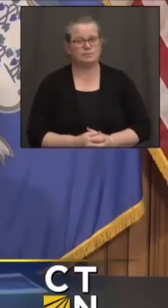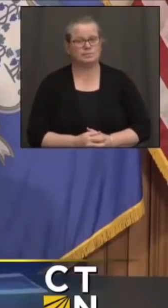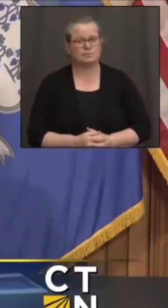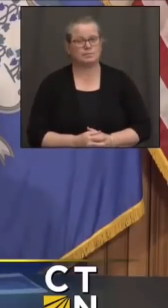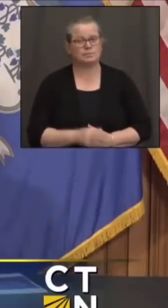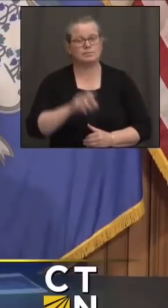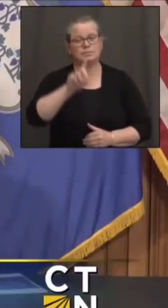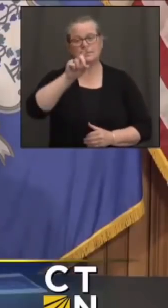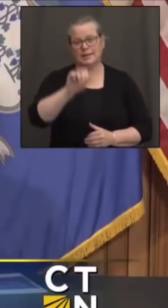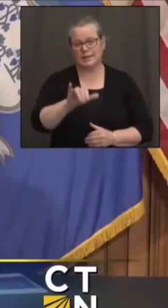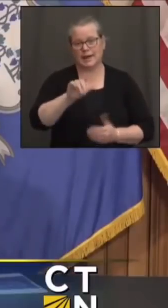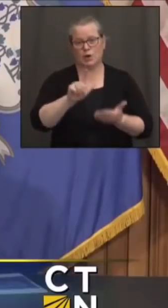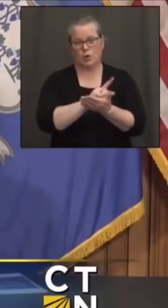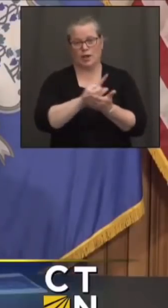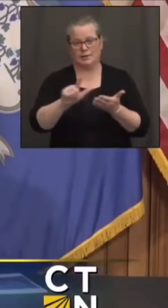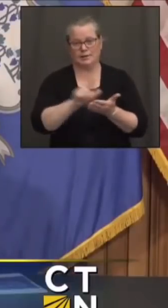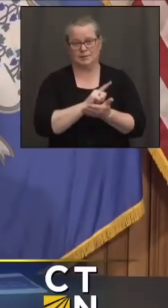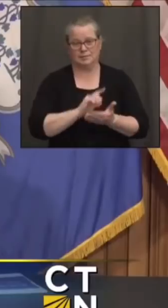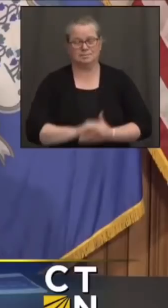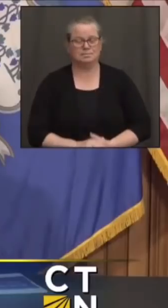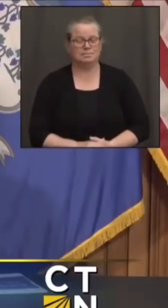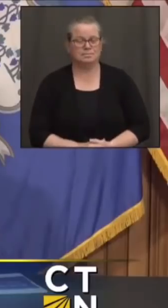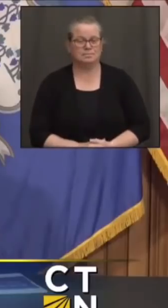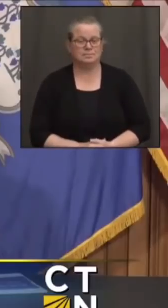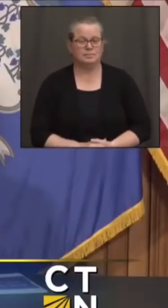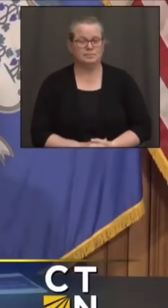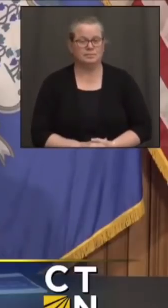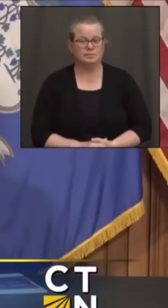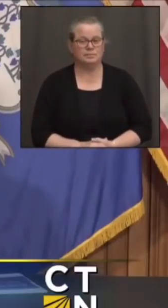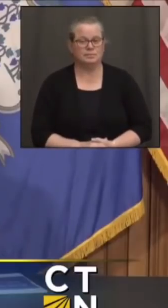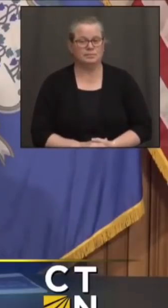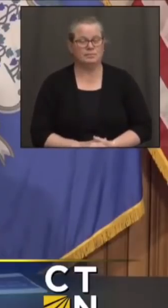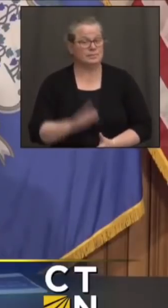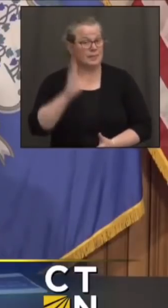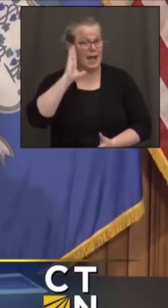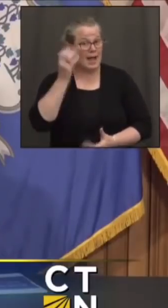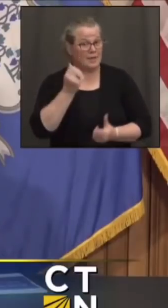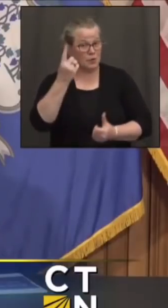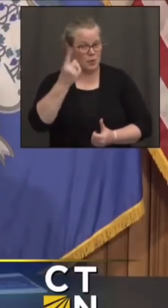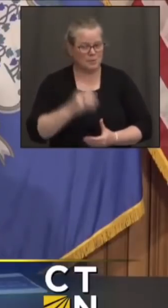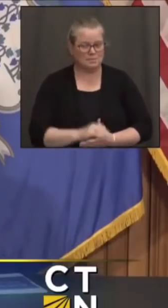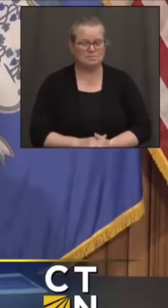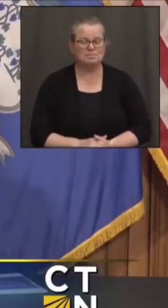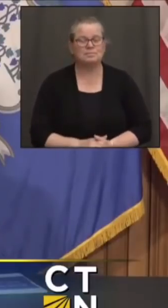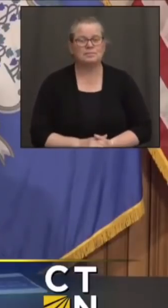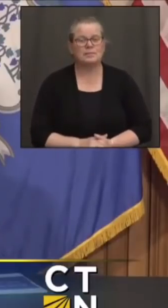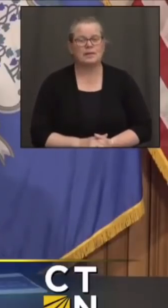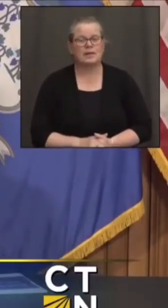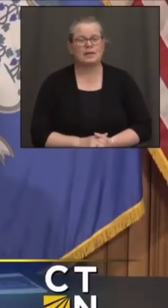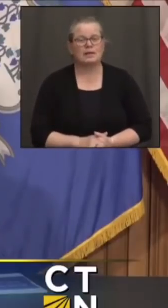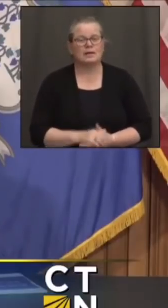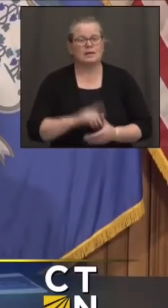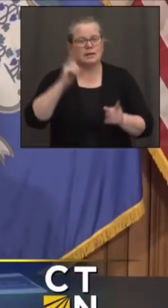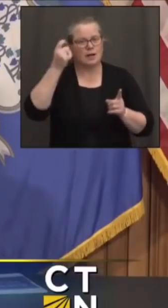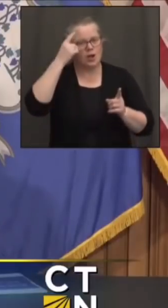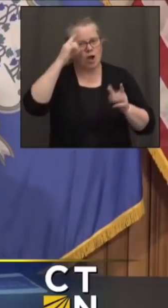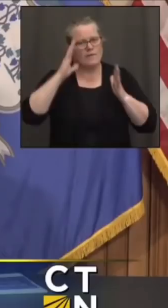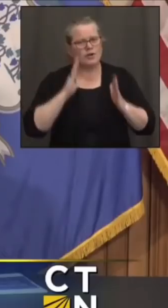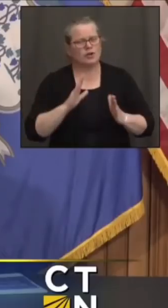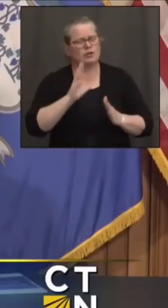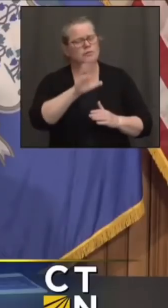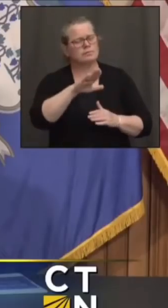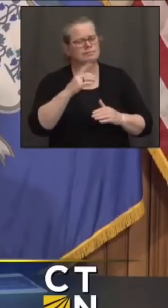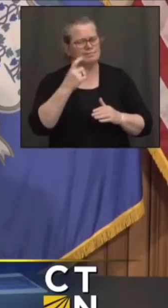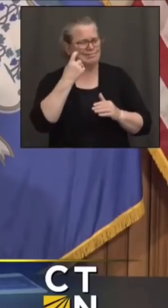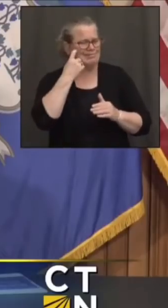The Day of New London. Hi, everyone. Governor, I know you weren't in favor of the most recent